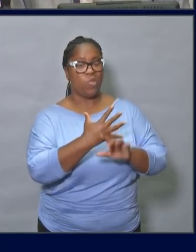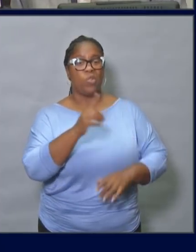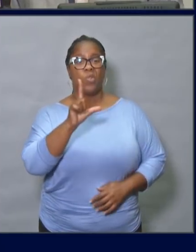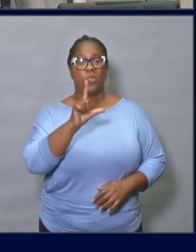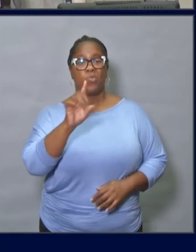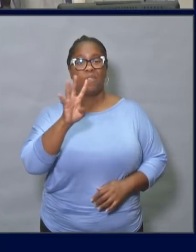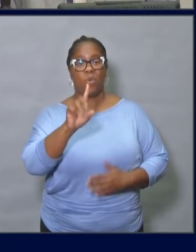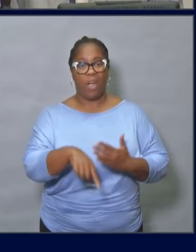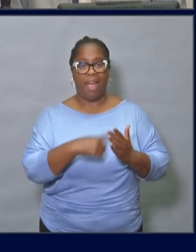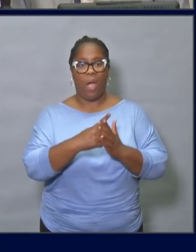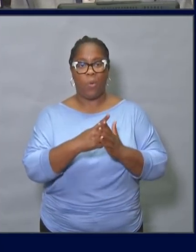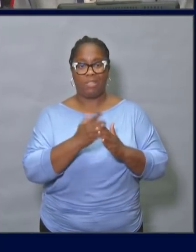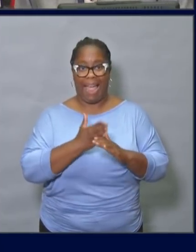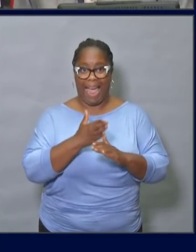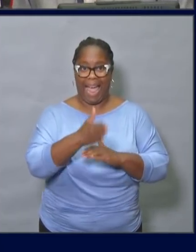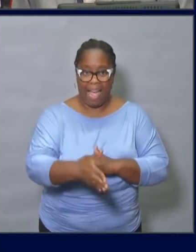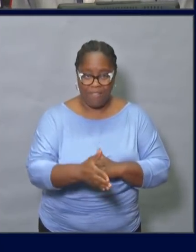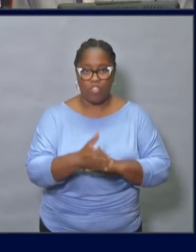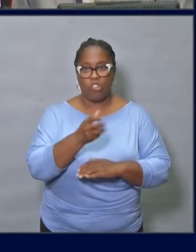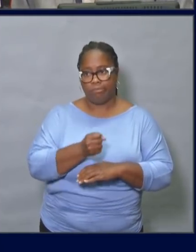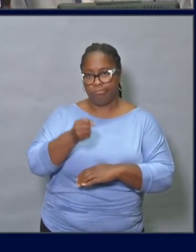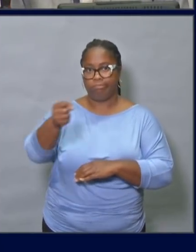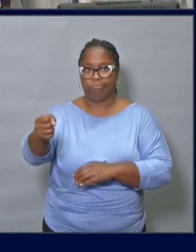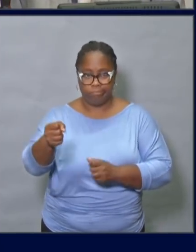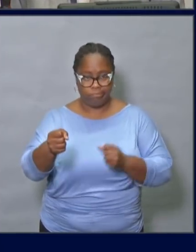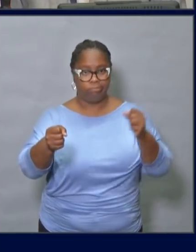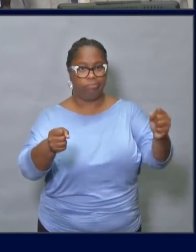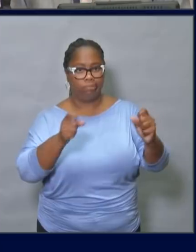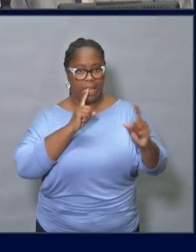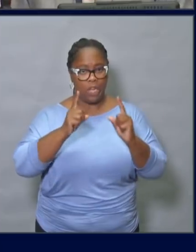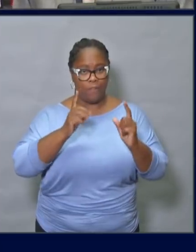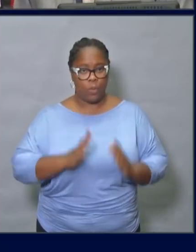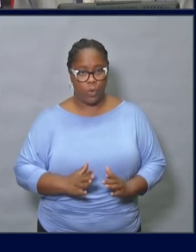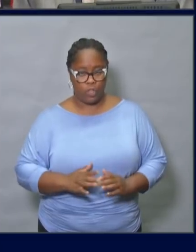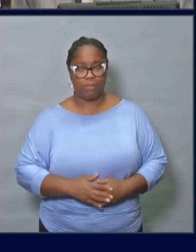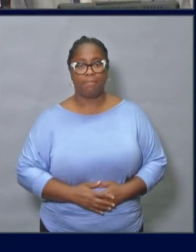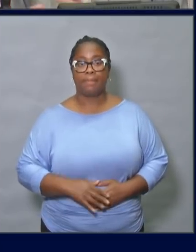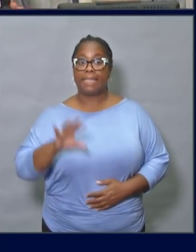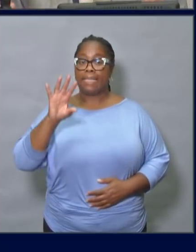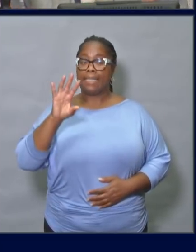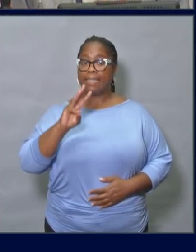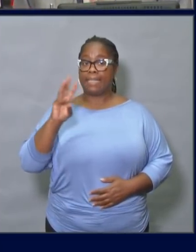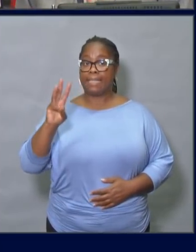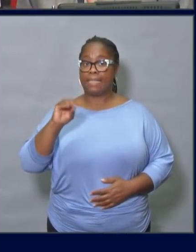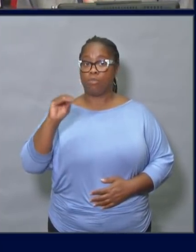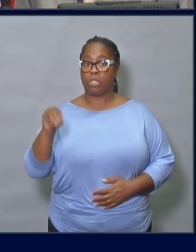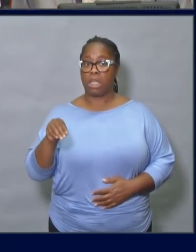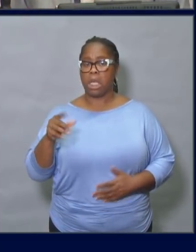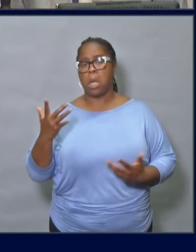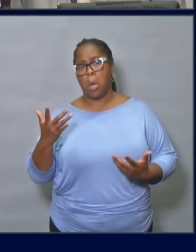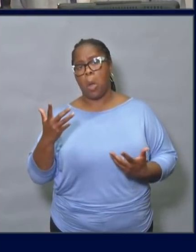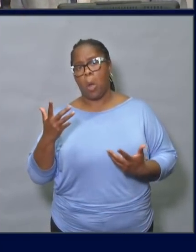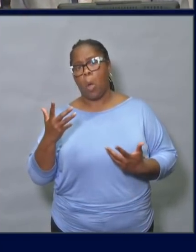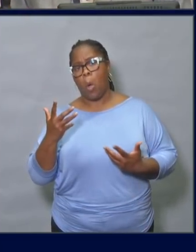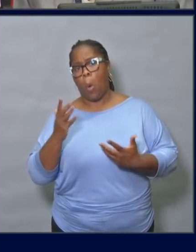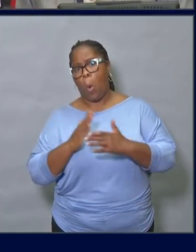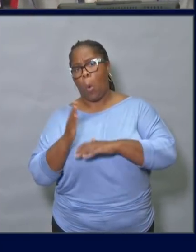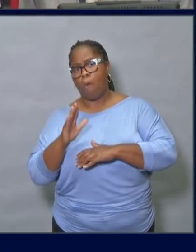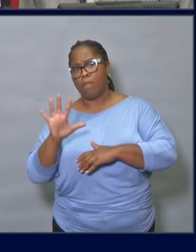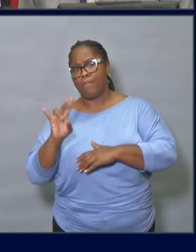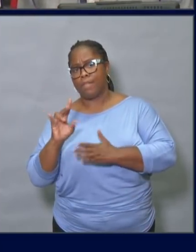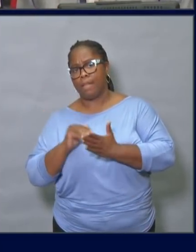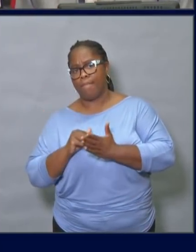to a contact tracer interviewer. And 66% of, which is really over 57,000